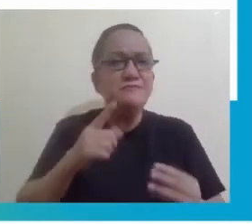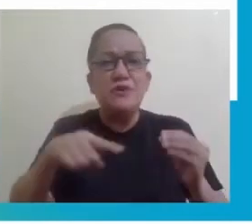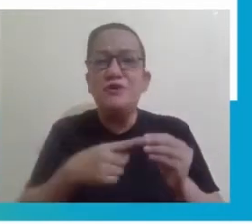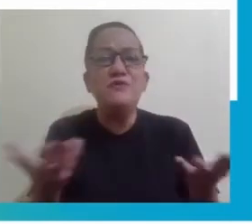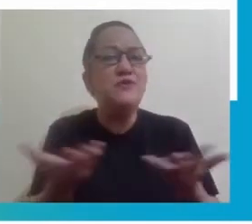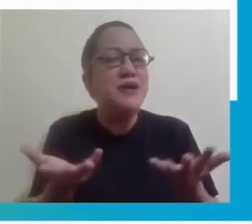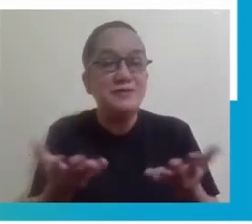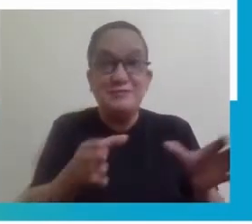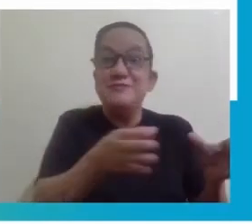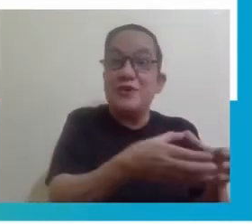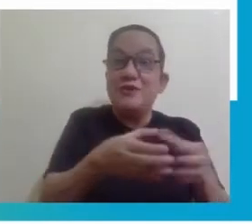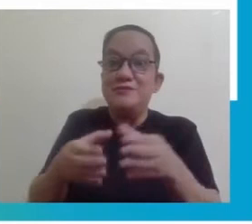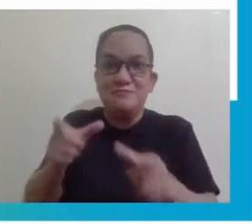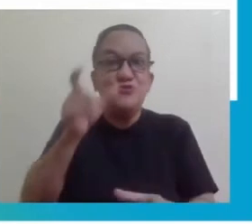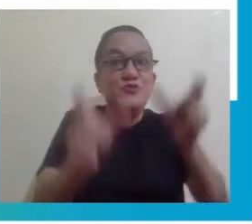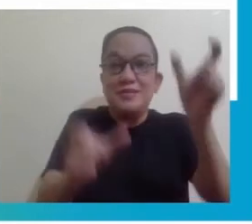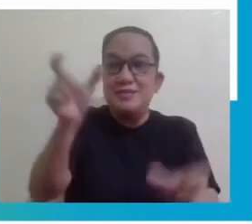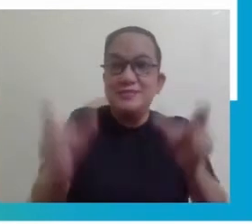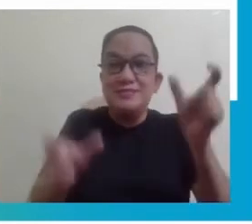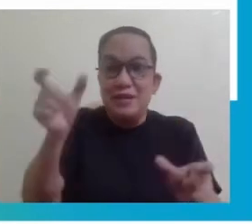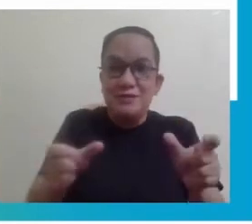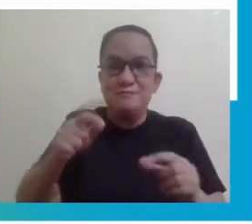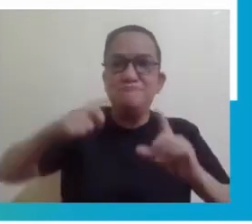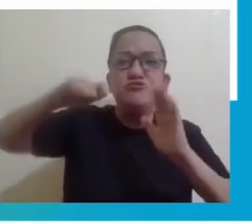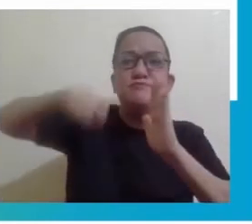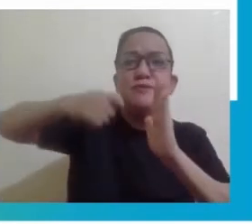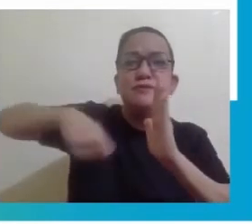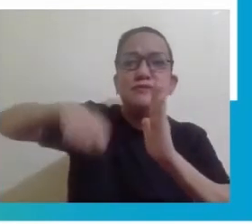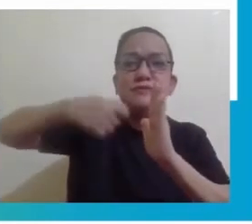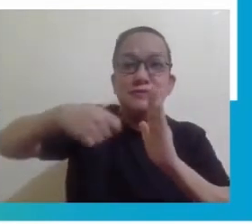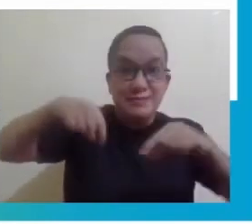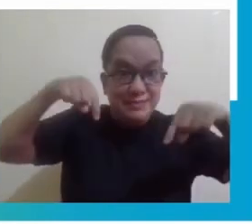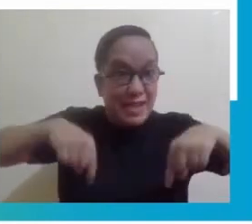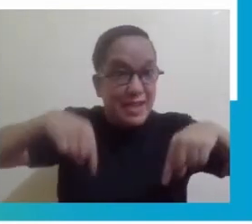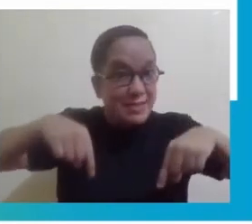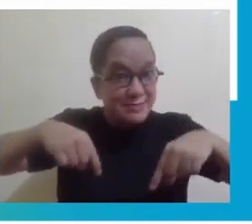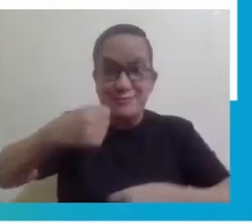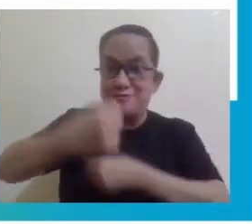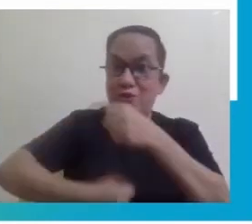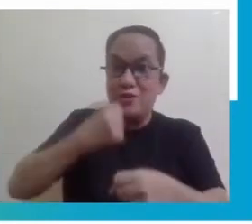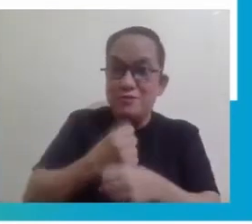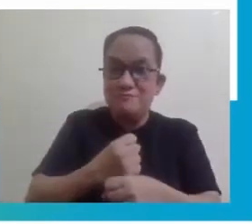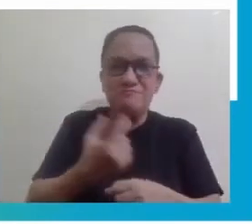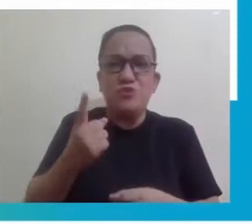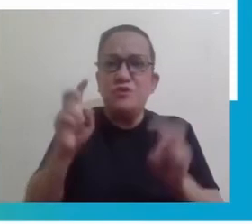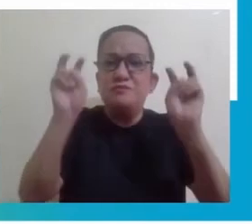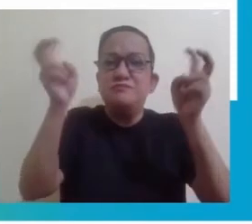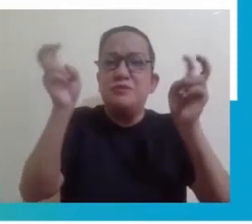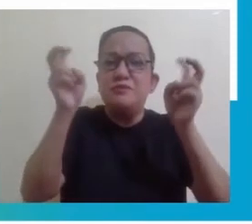program. So this year, the annual meeting theme is Collaboration for Resilient and Green